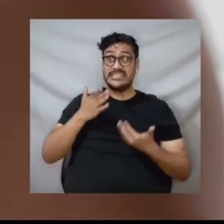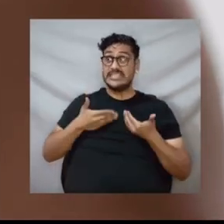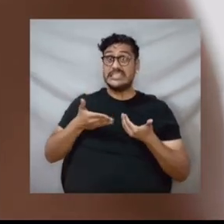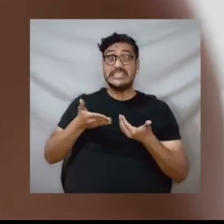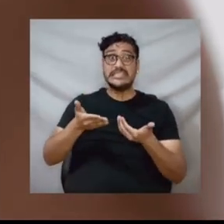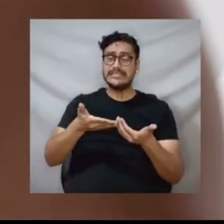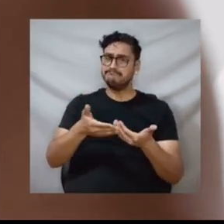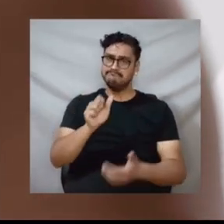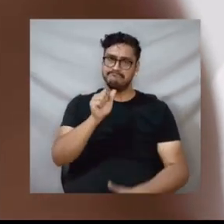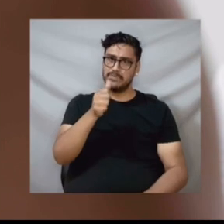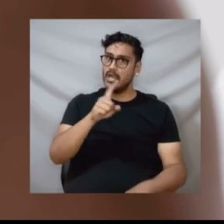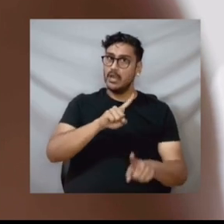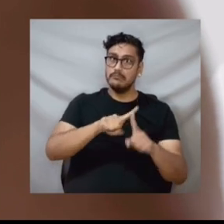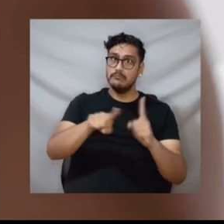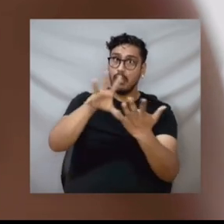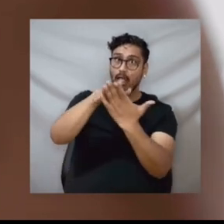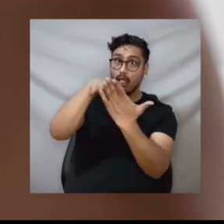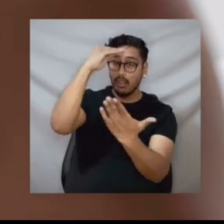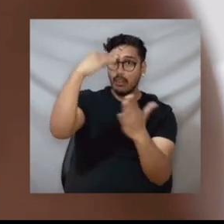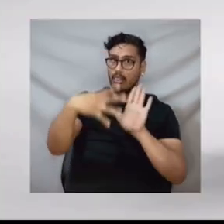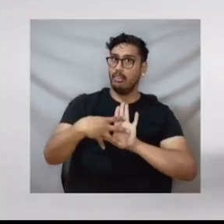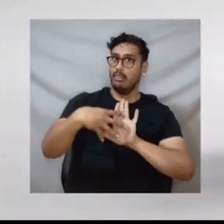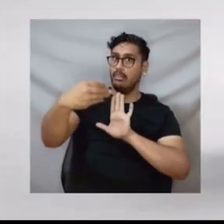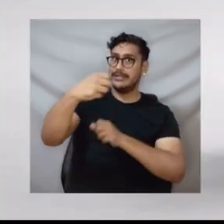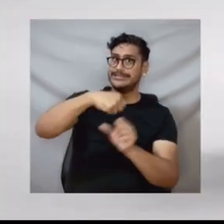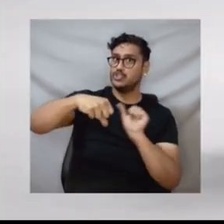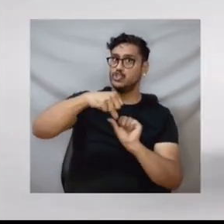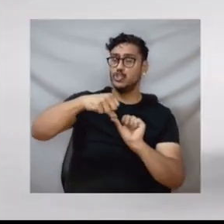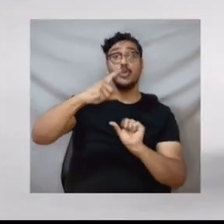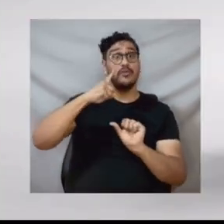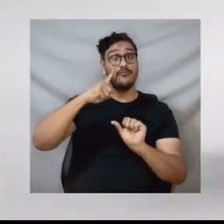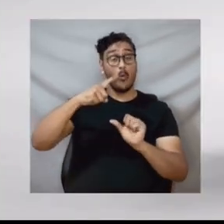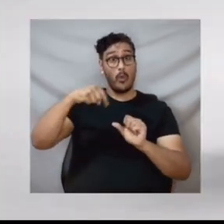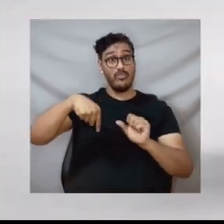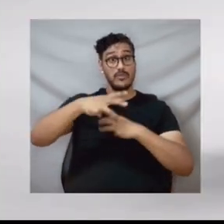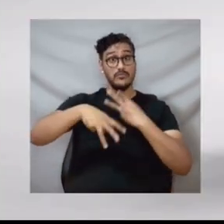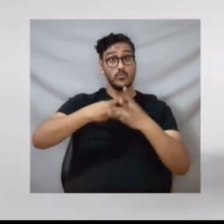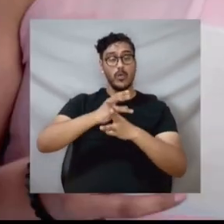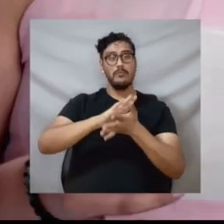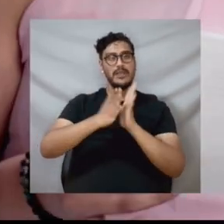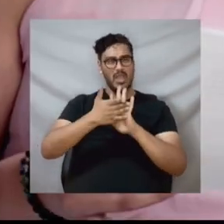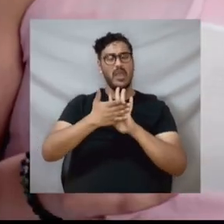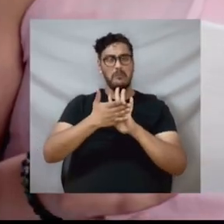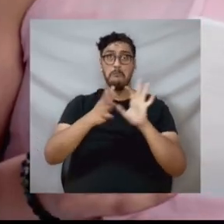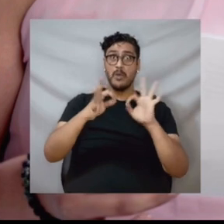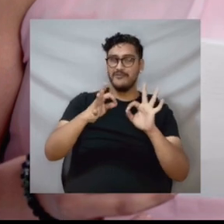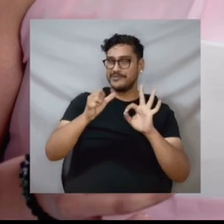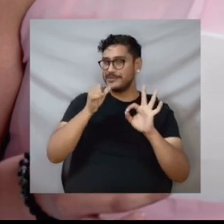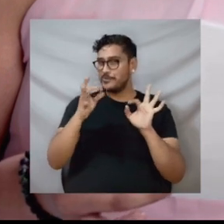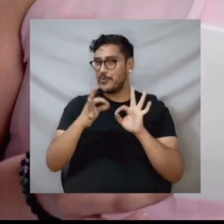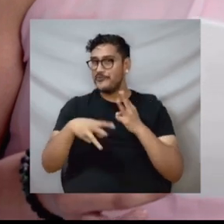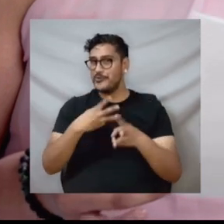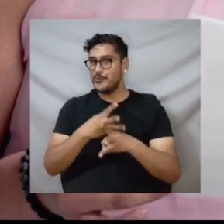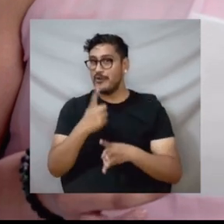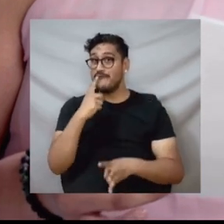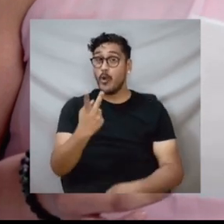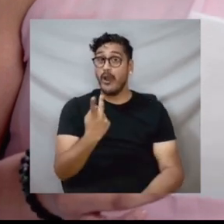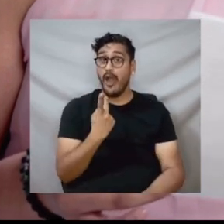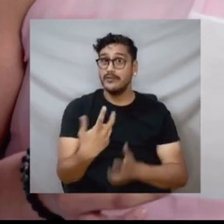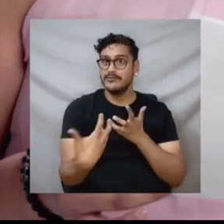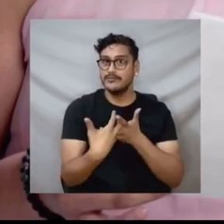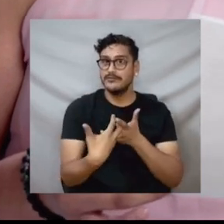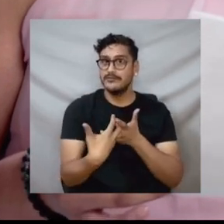ride but we have learned from each other to make it our own imperfect but perfect world i wasn't too accepting of your unique needs